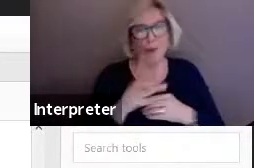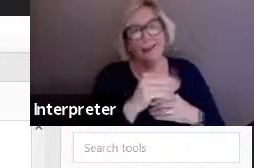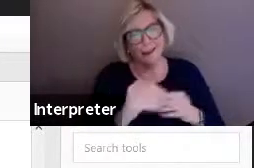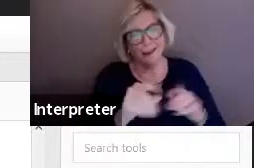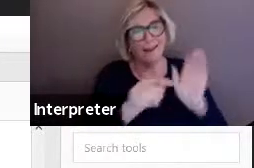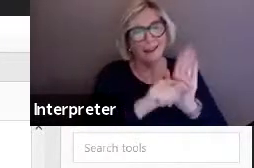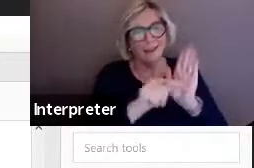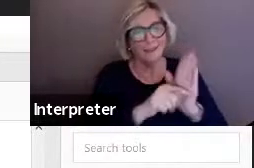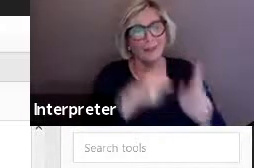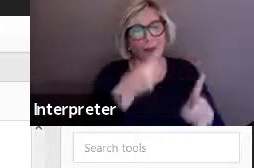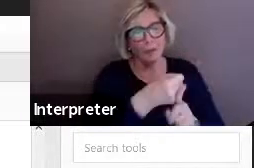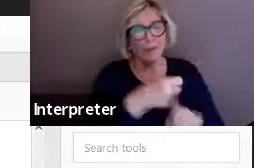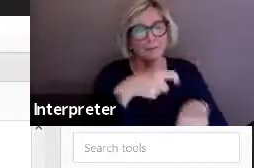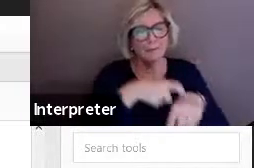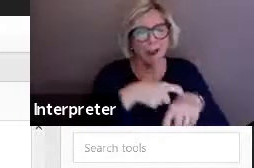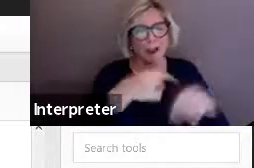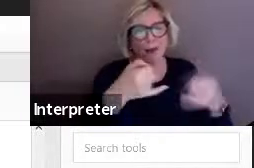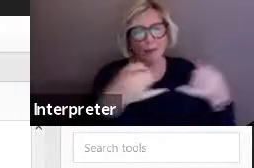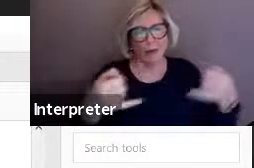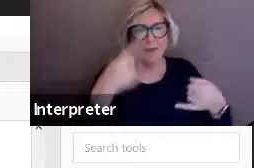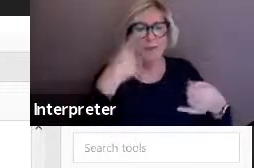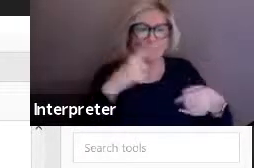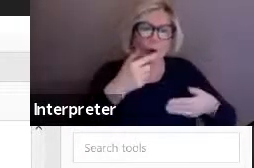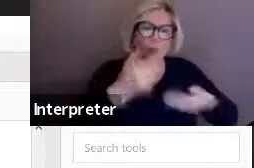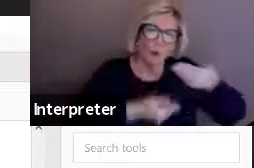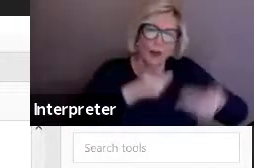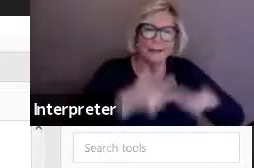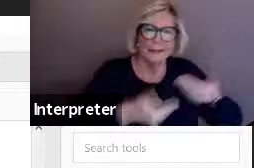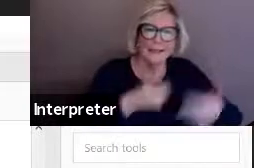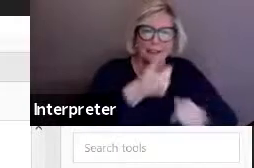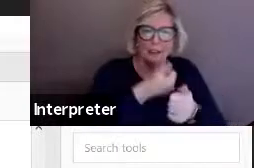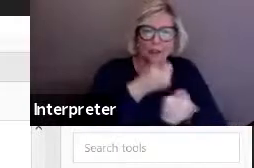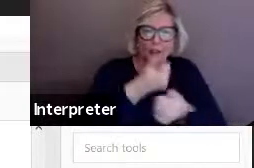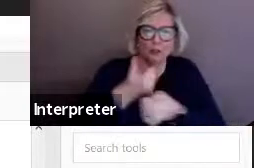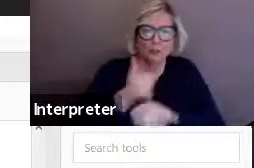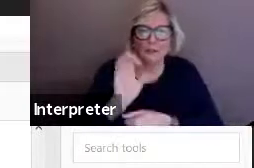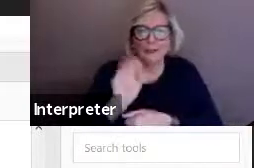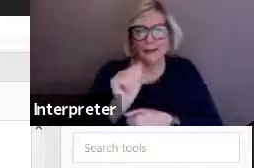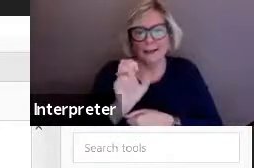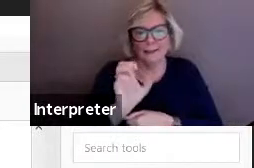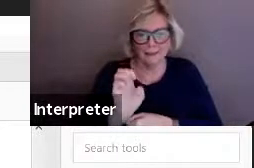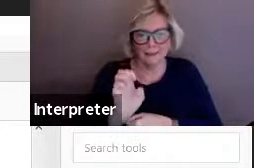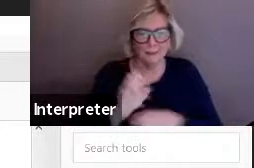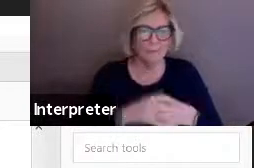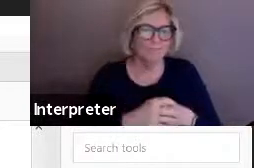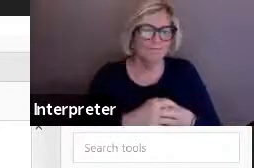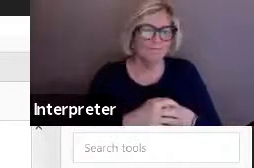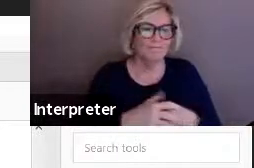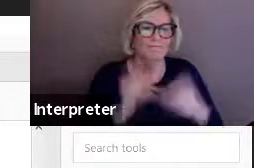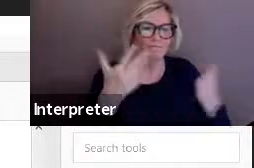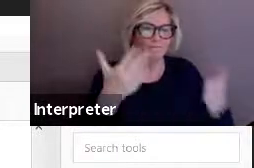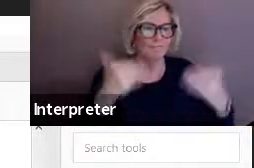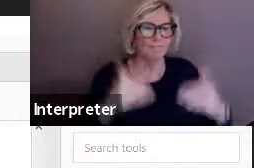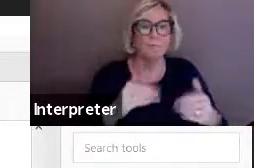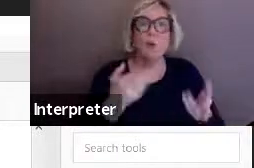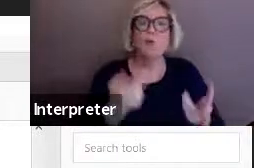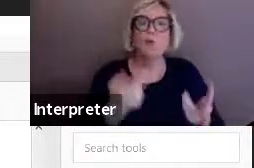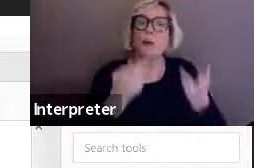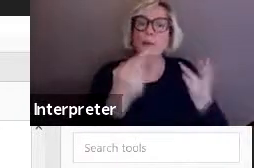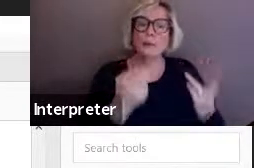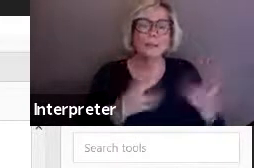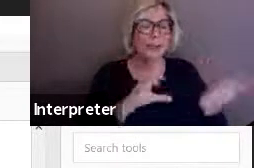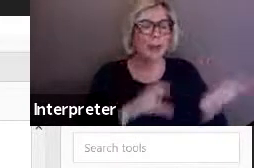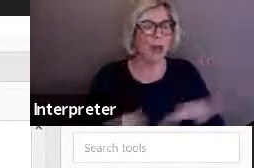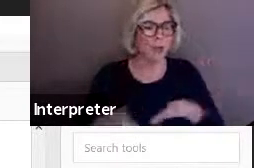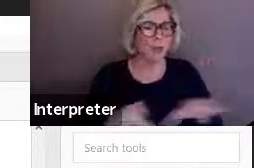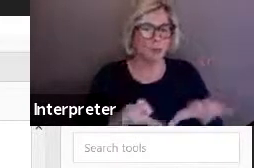the timelines for processing a case. So moving on to the recommended action